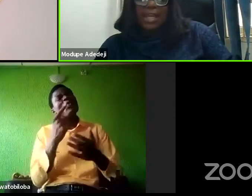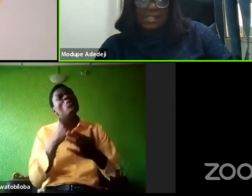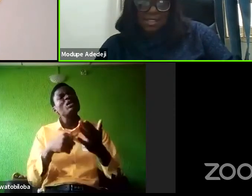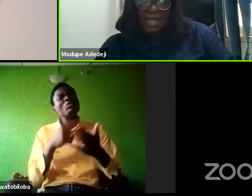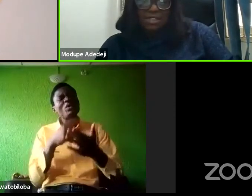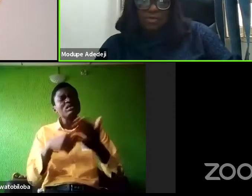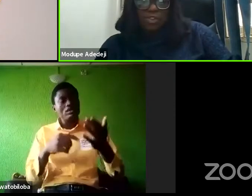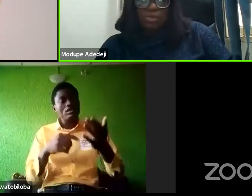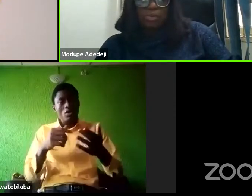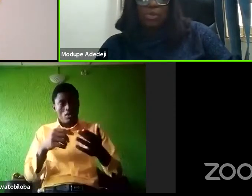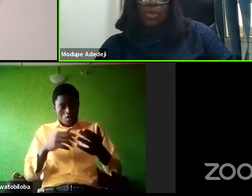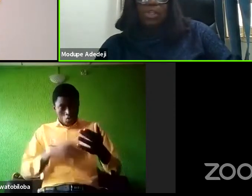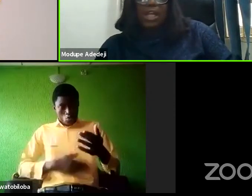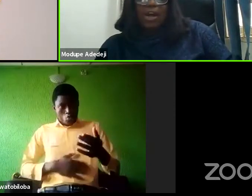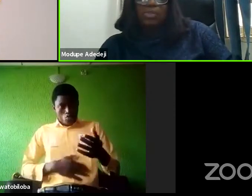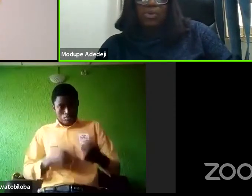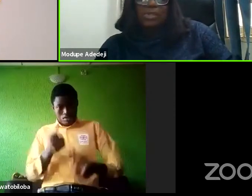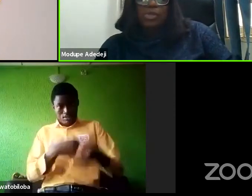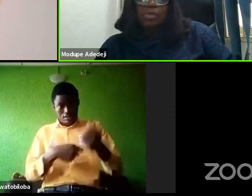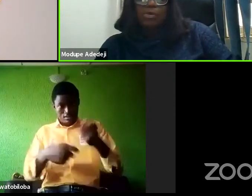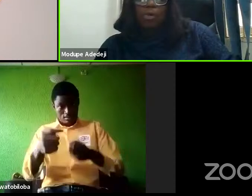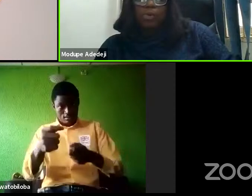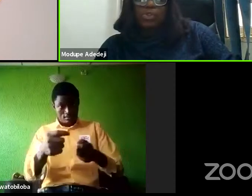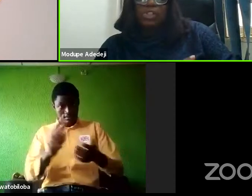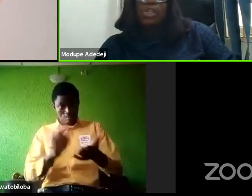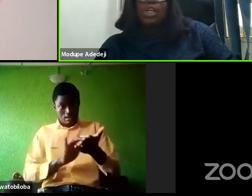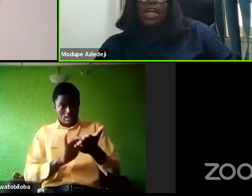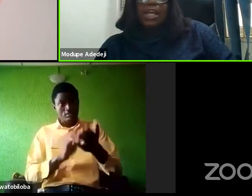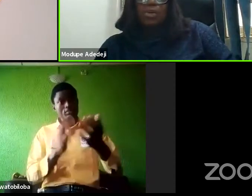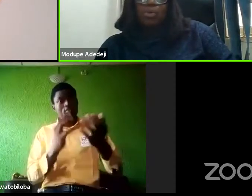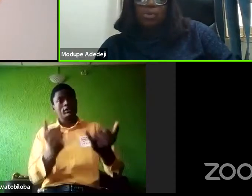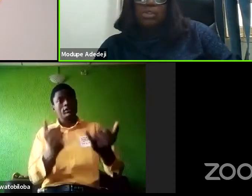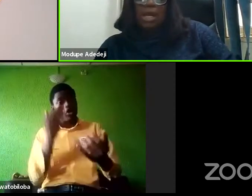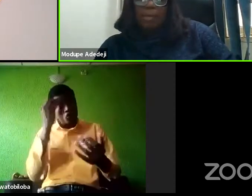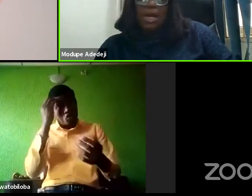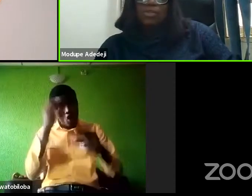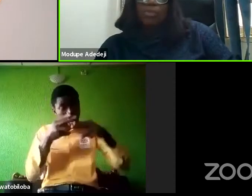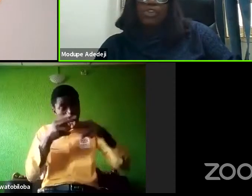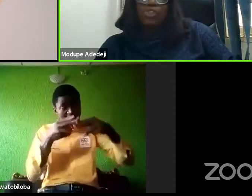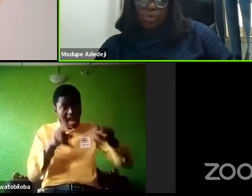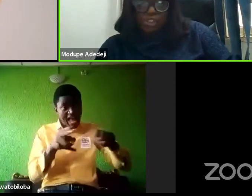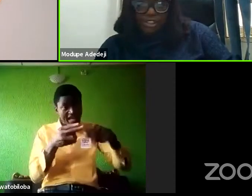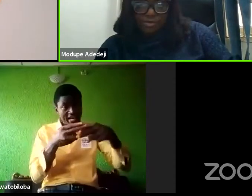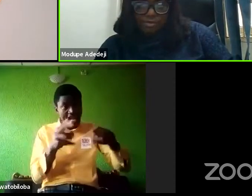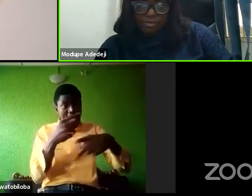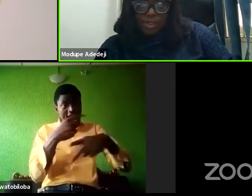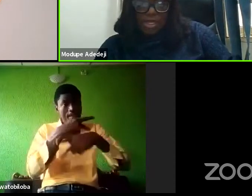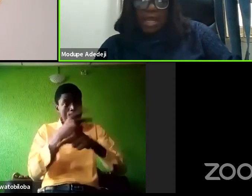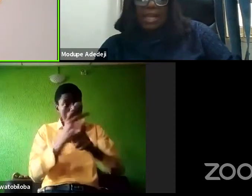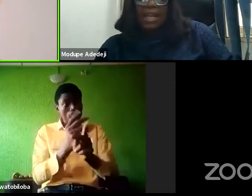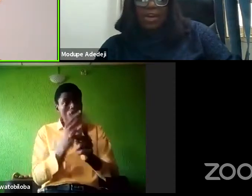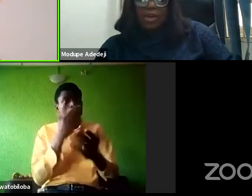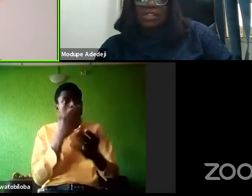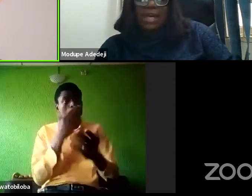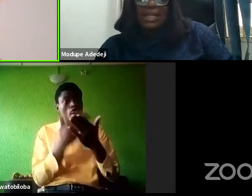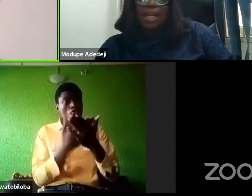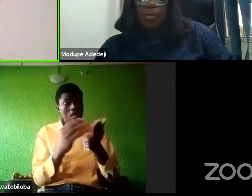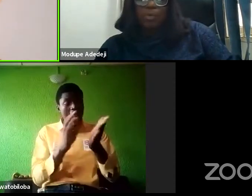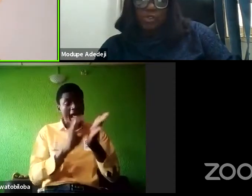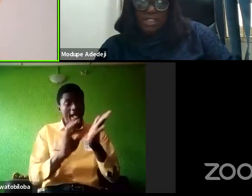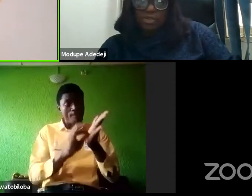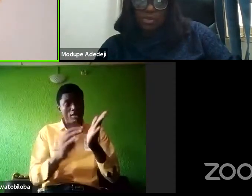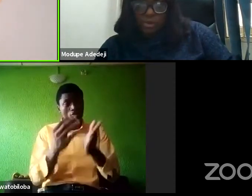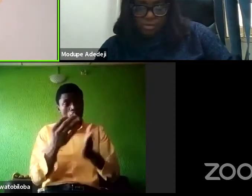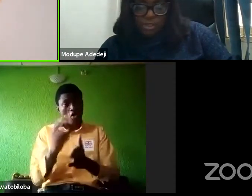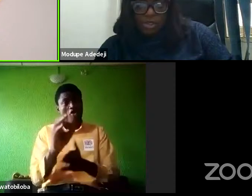you that the eggs, that's the follicle, they are also responsible for producing a good amount of estrogen. Yes. And alongside